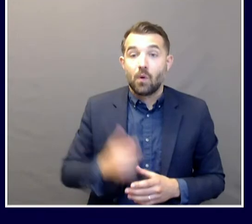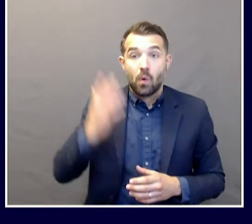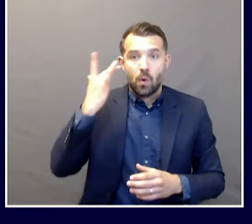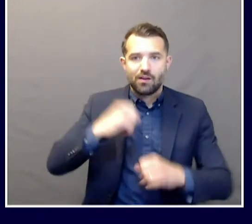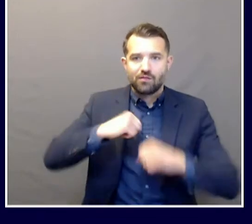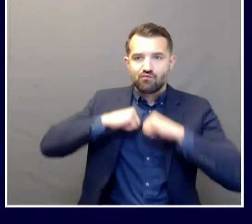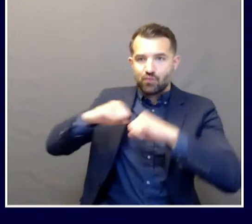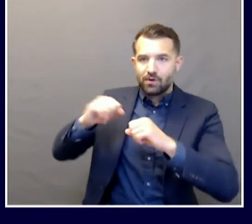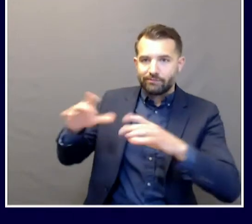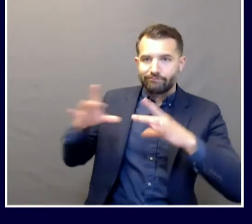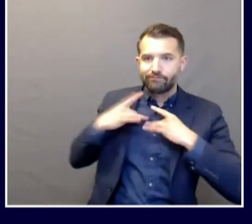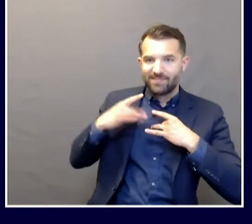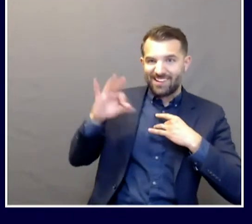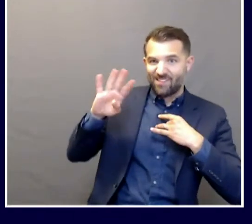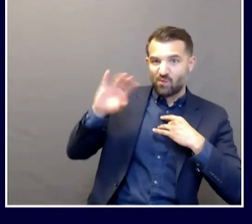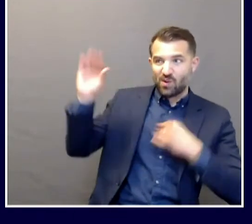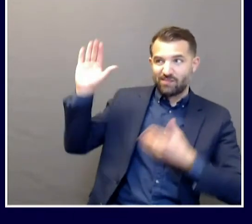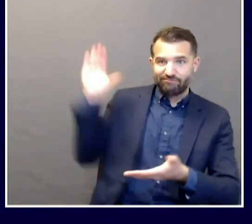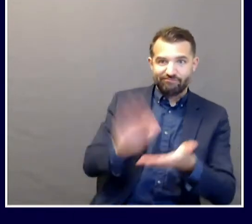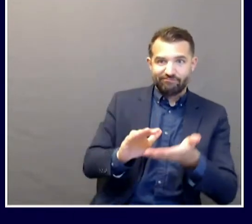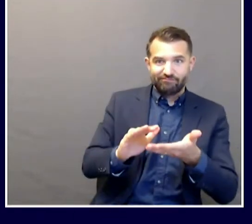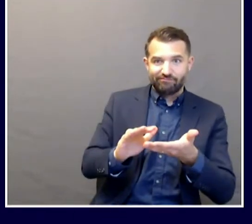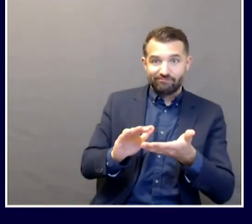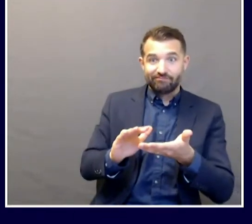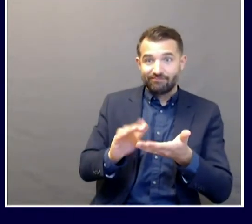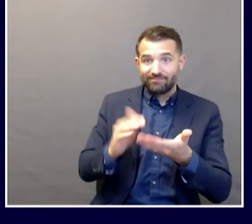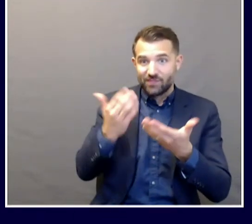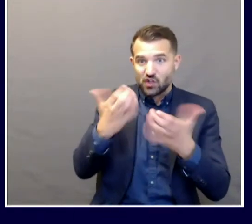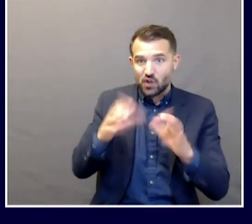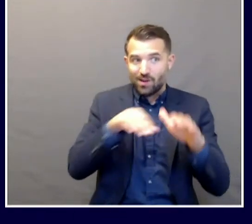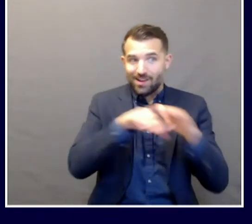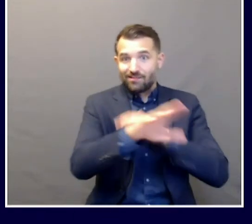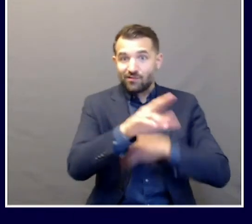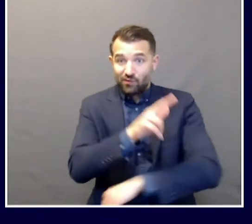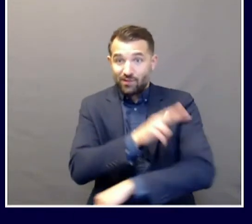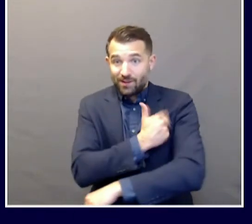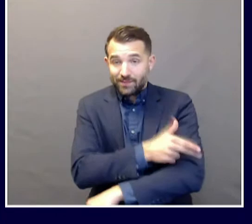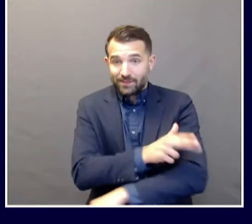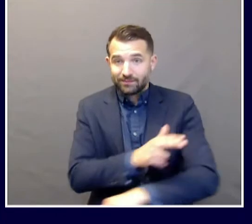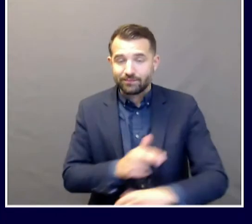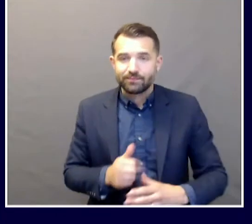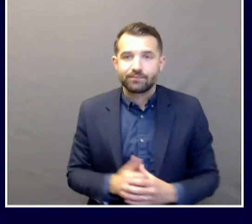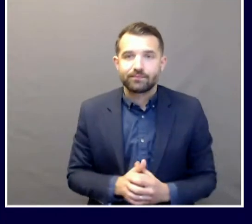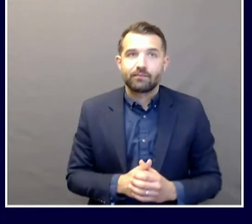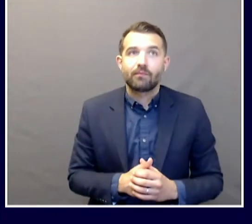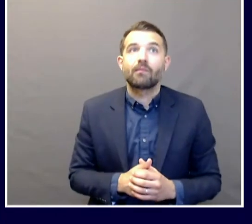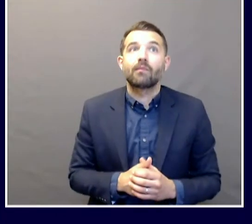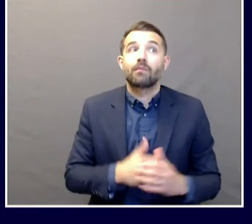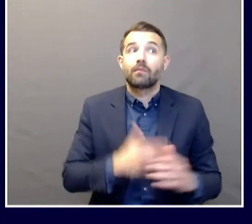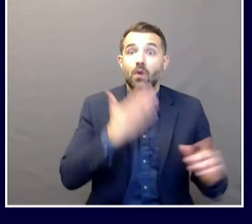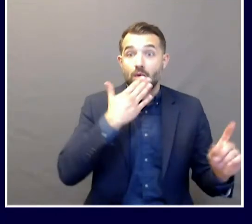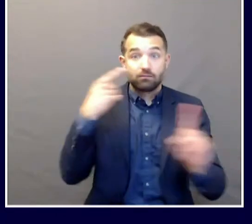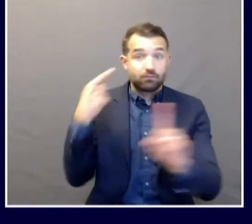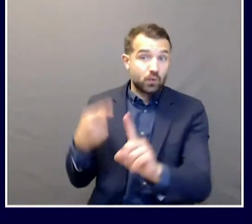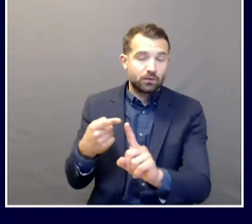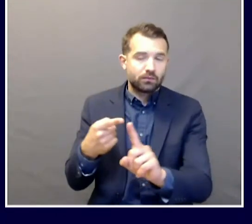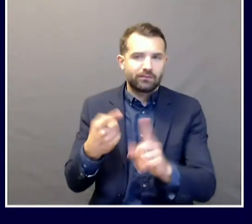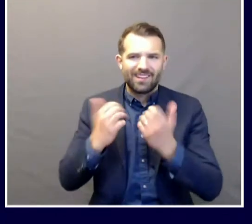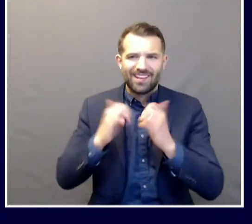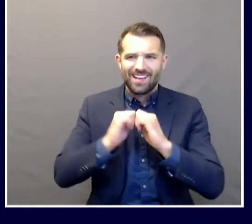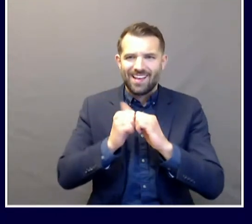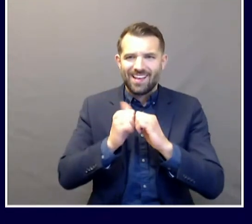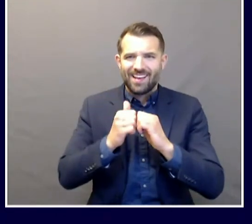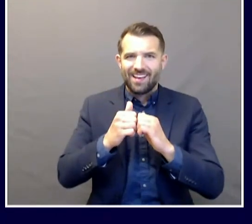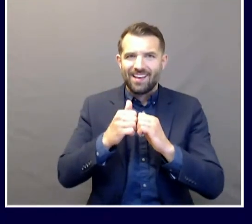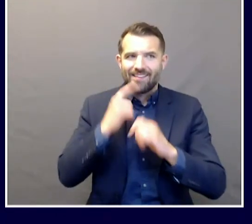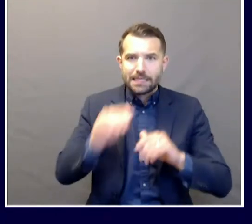the likelihood that they need to be vaccinated. But Megan, you raise a good question about getting the word out more around vaccinated, particularly for hard to reach